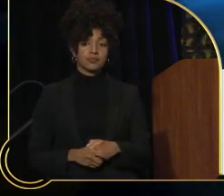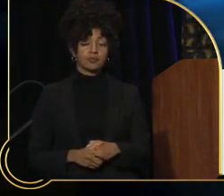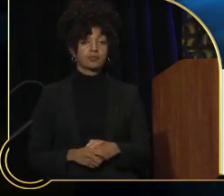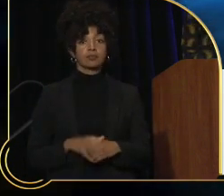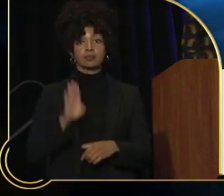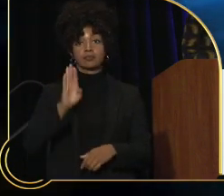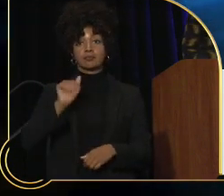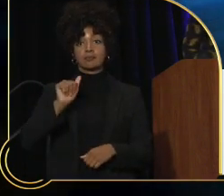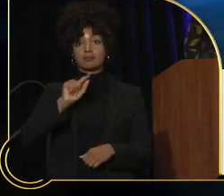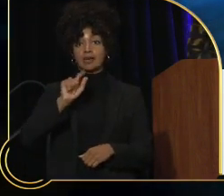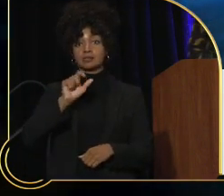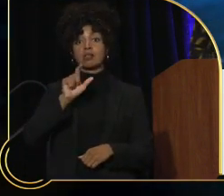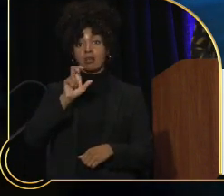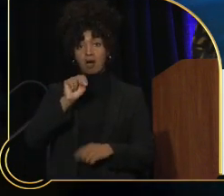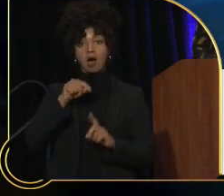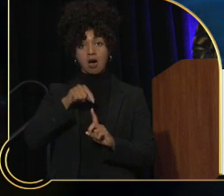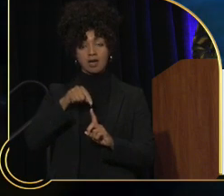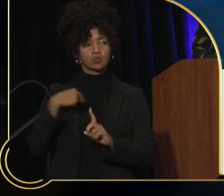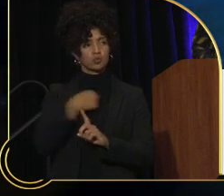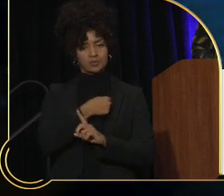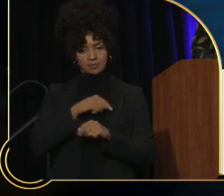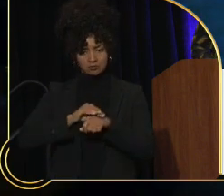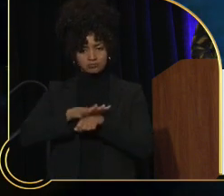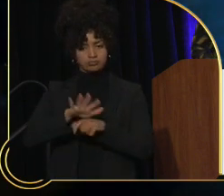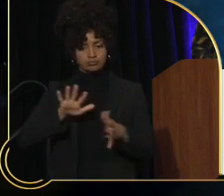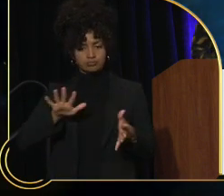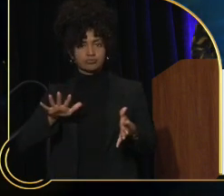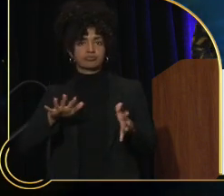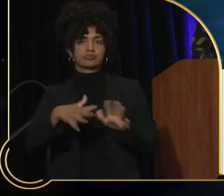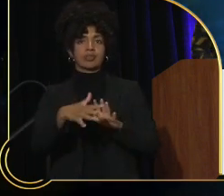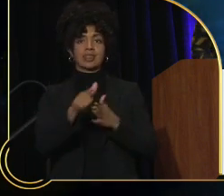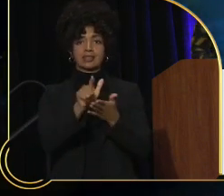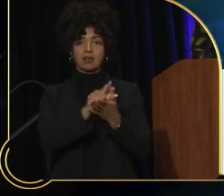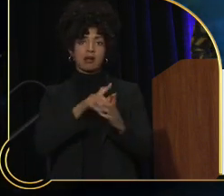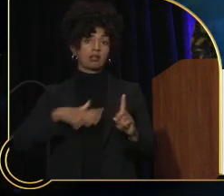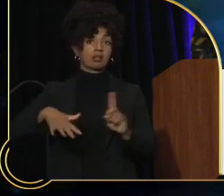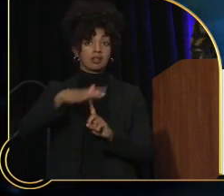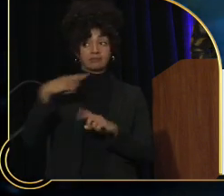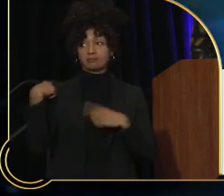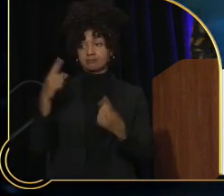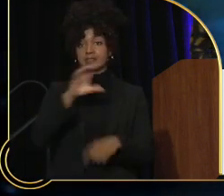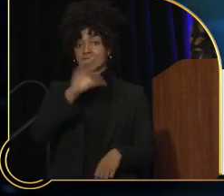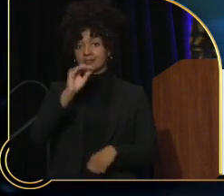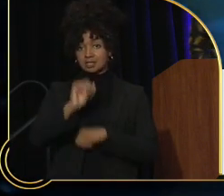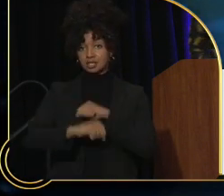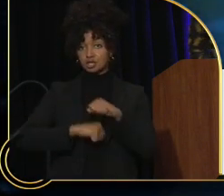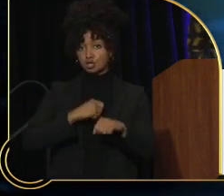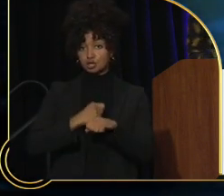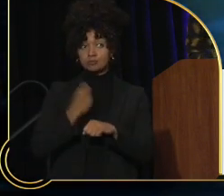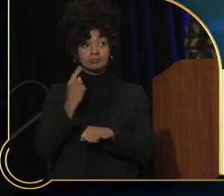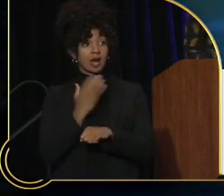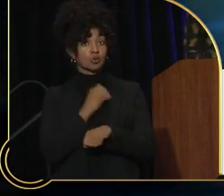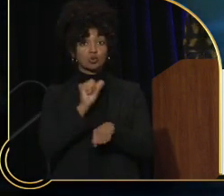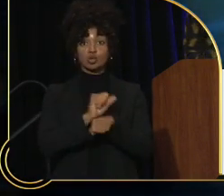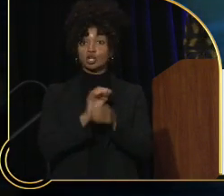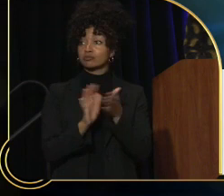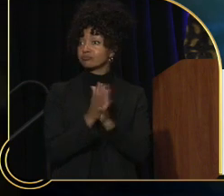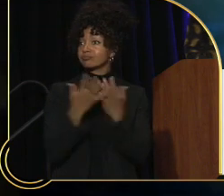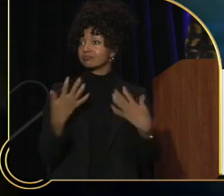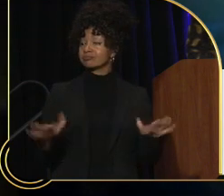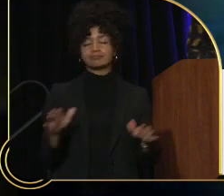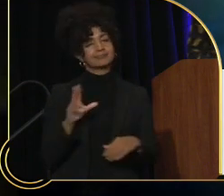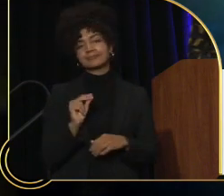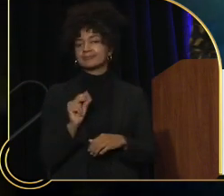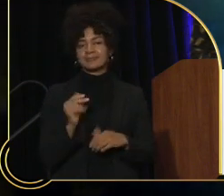Bazelon has been shaping the legal landscape for 50 years, and we have more work to do. Some is well known, such